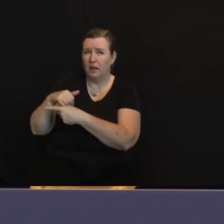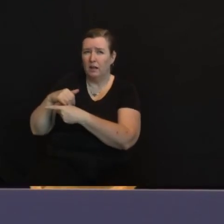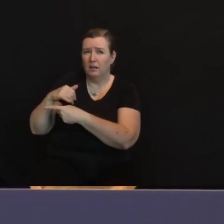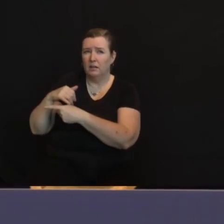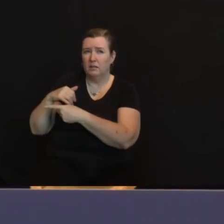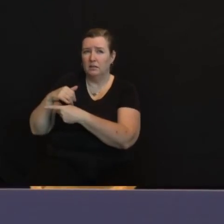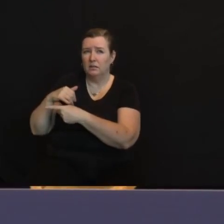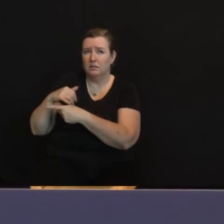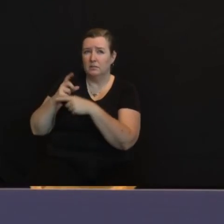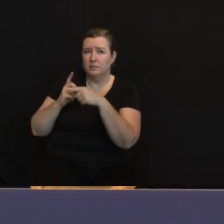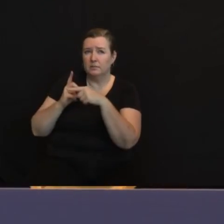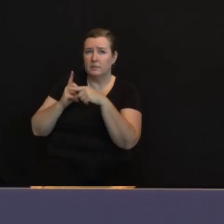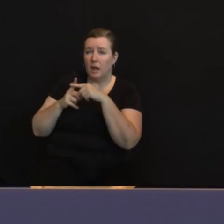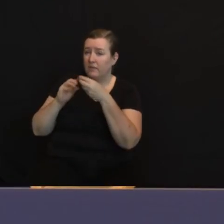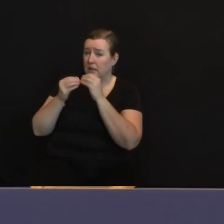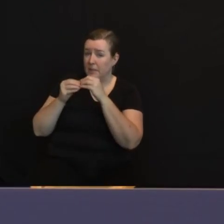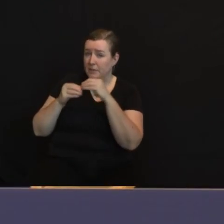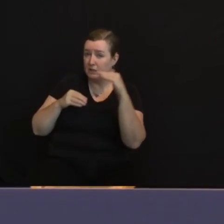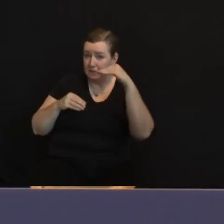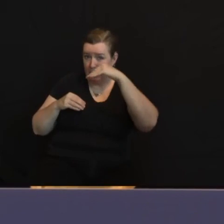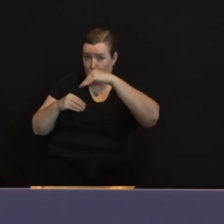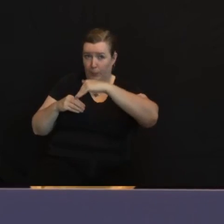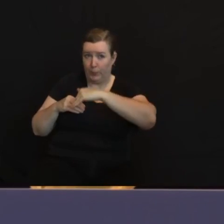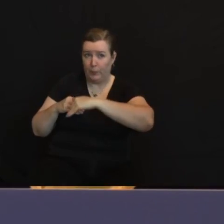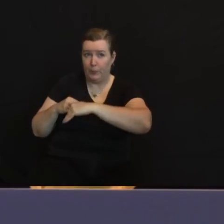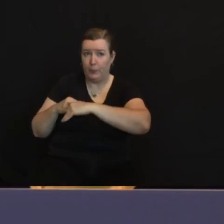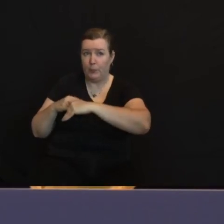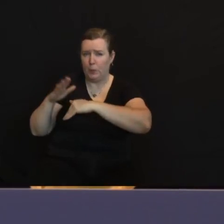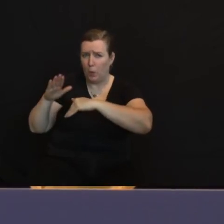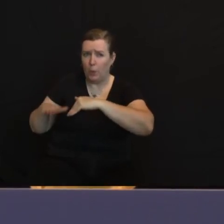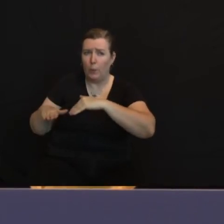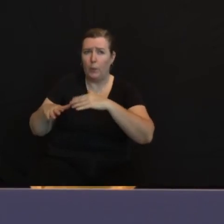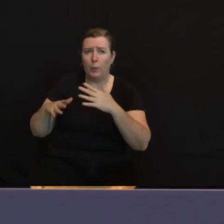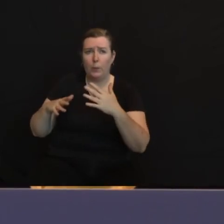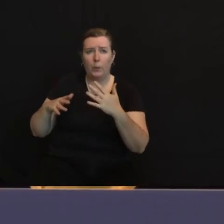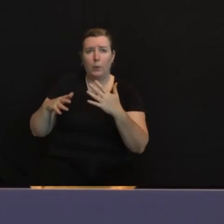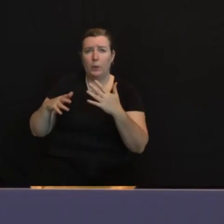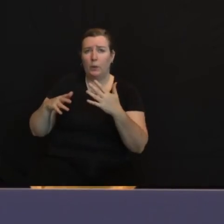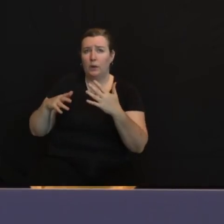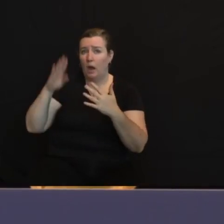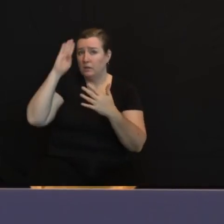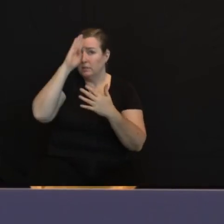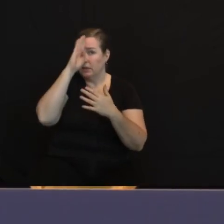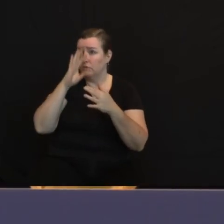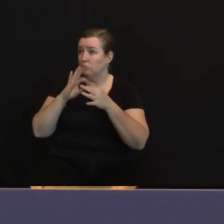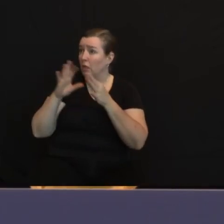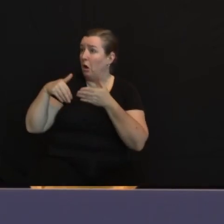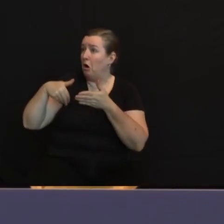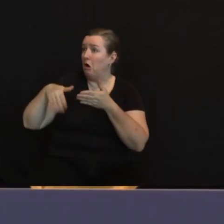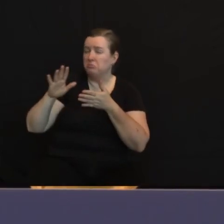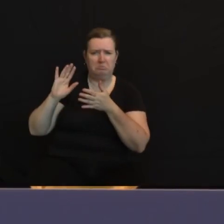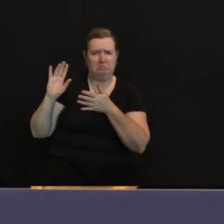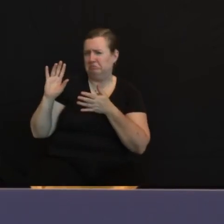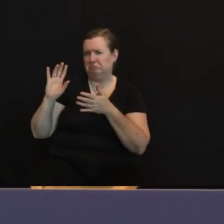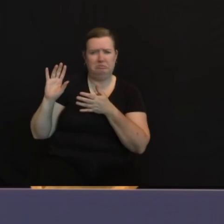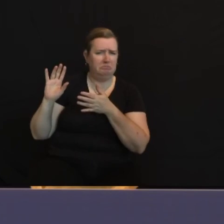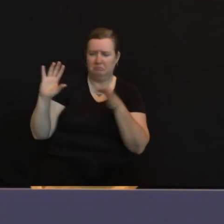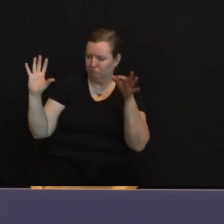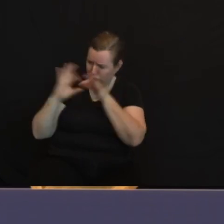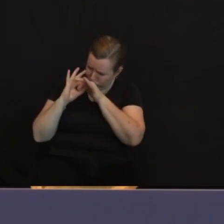daily positives were 200 or something a month or so ago. Both you and your team and me personally and all of